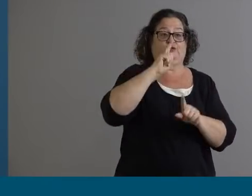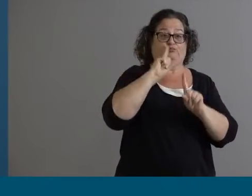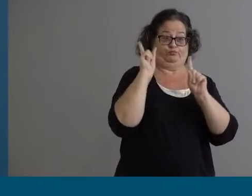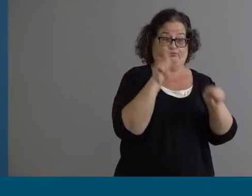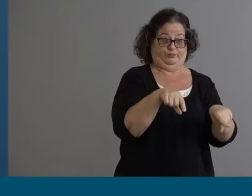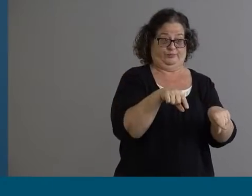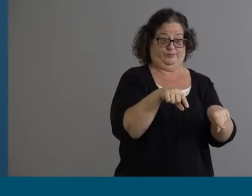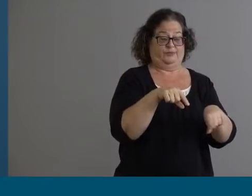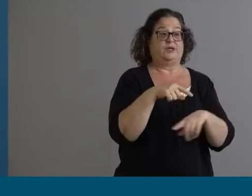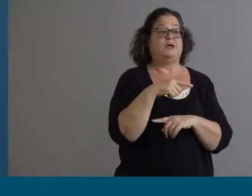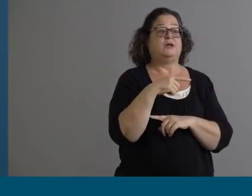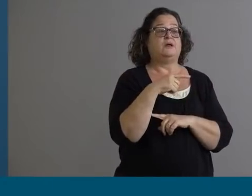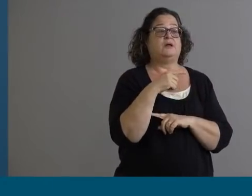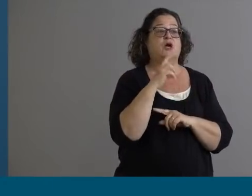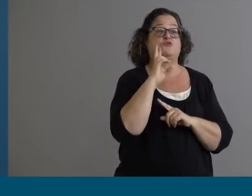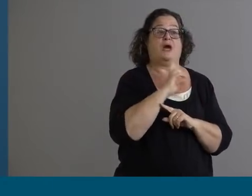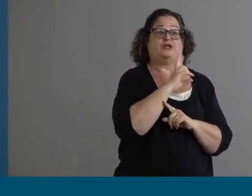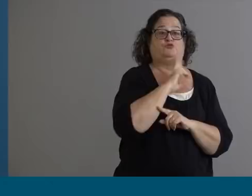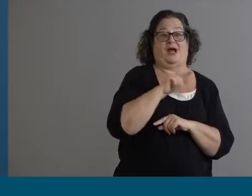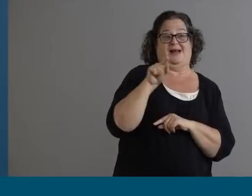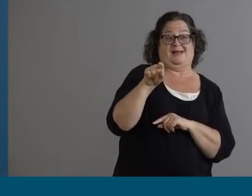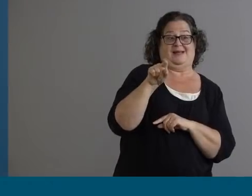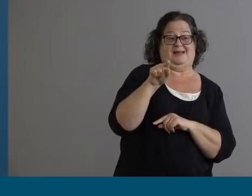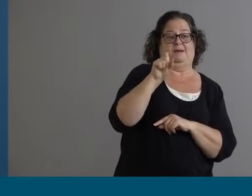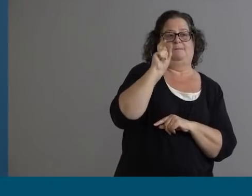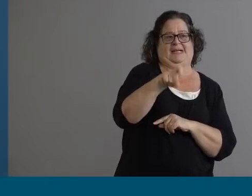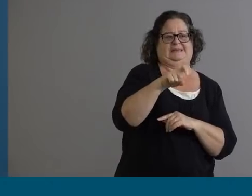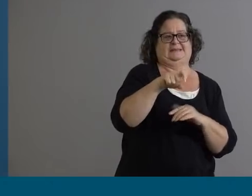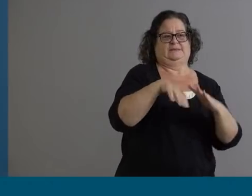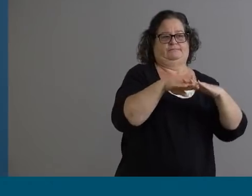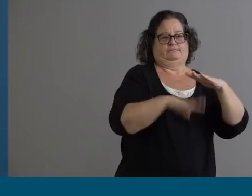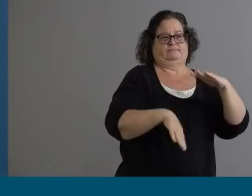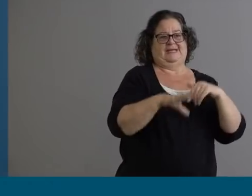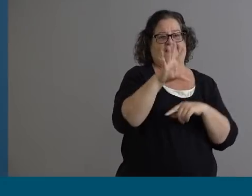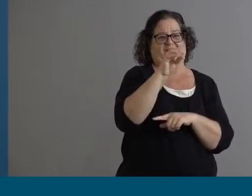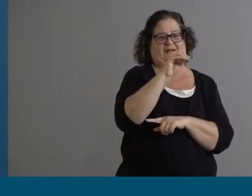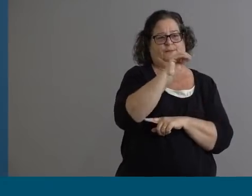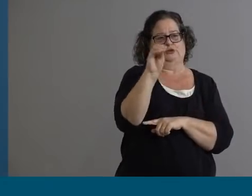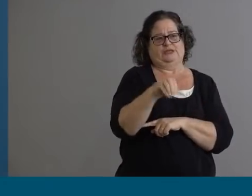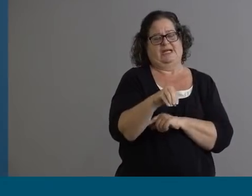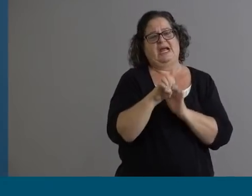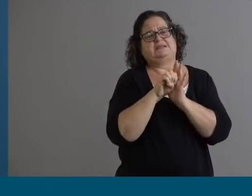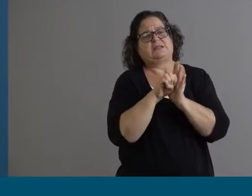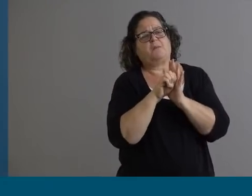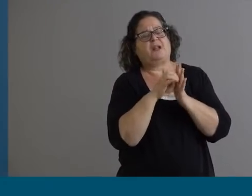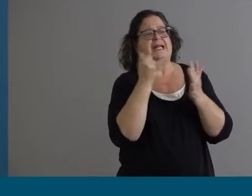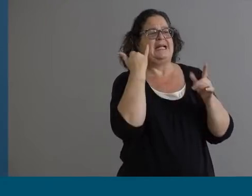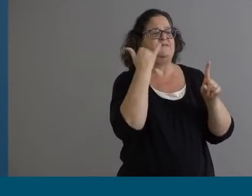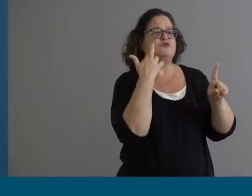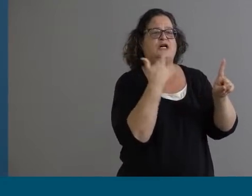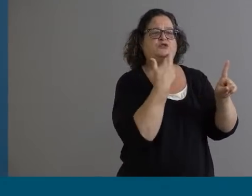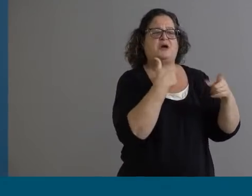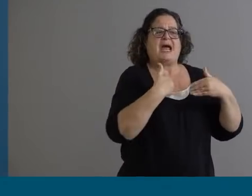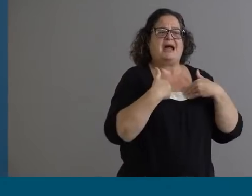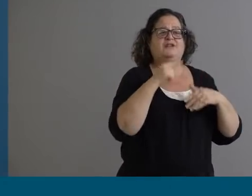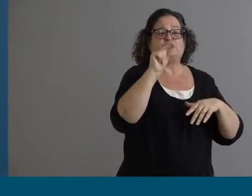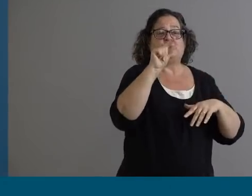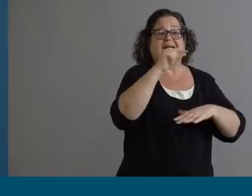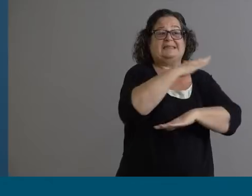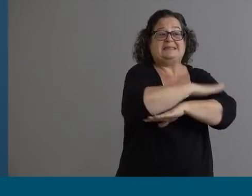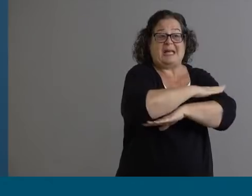than 50% occupancy. Occupancy is set by the fire